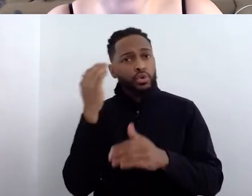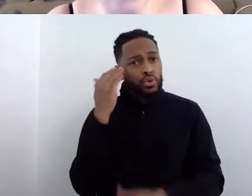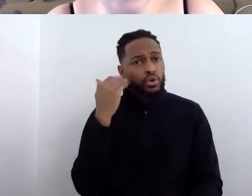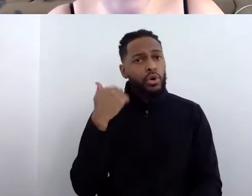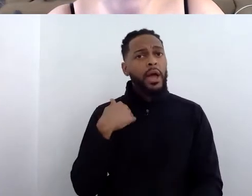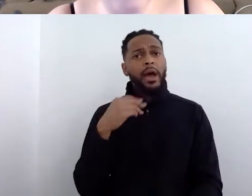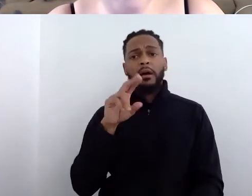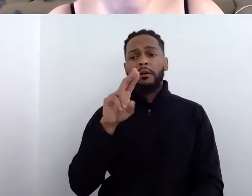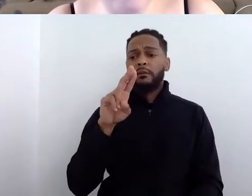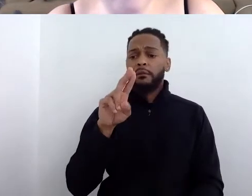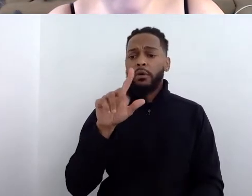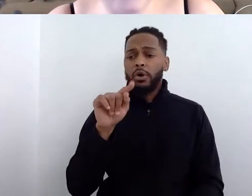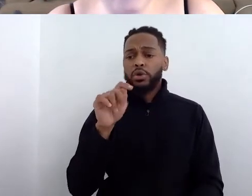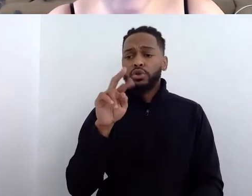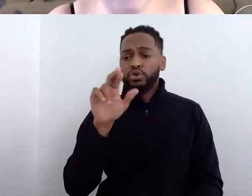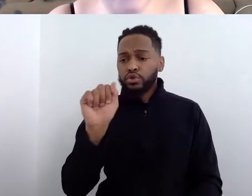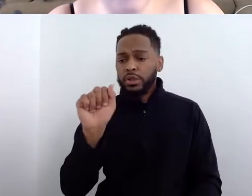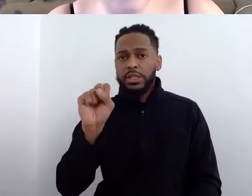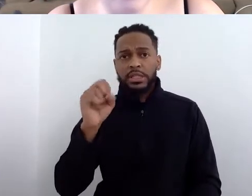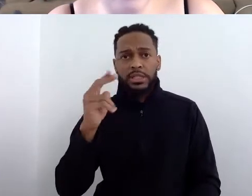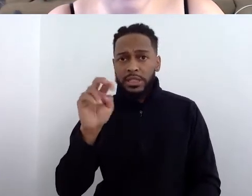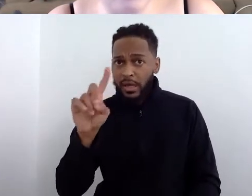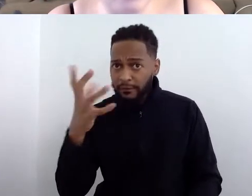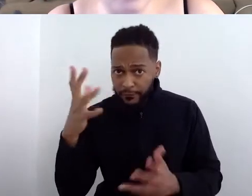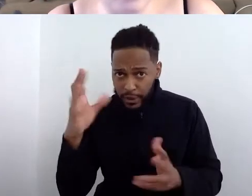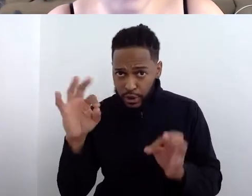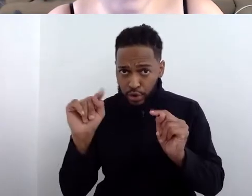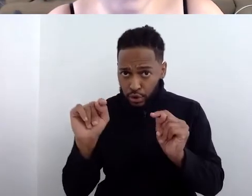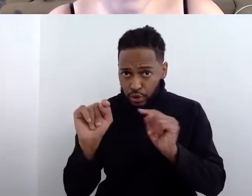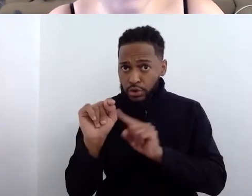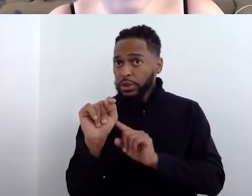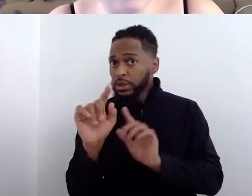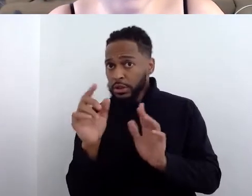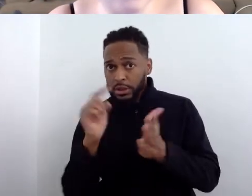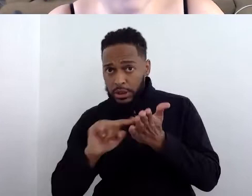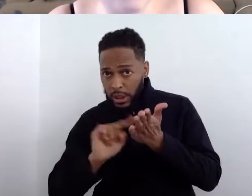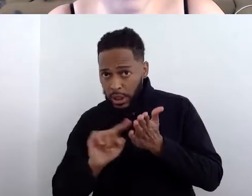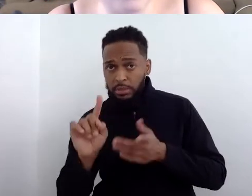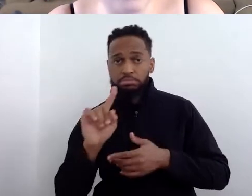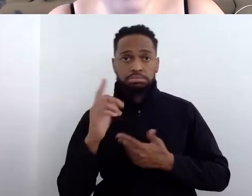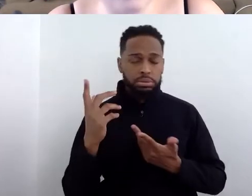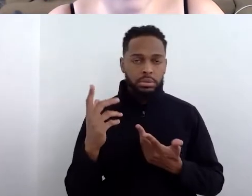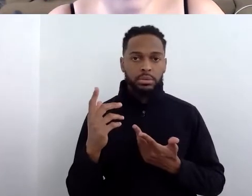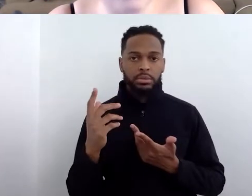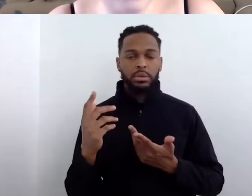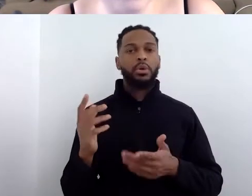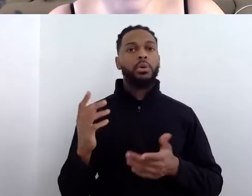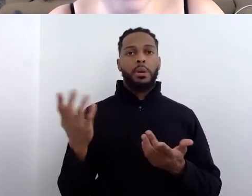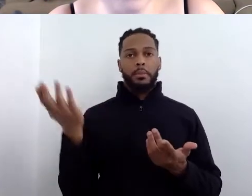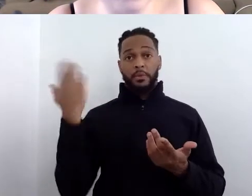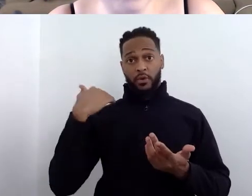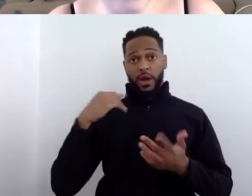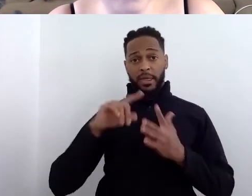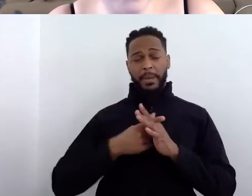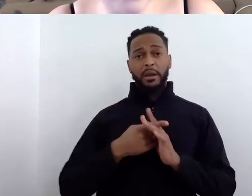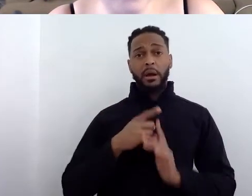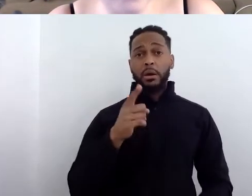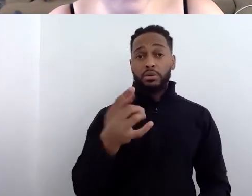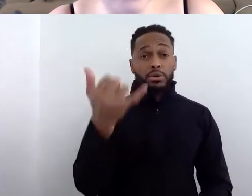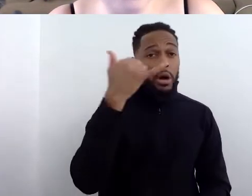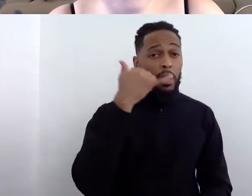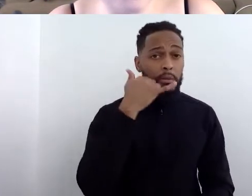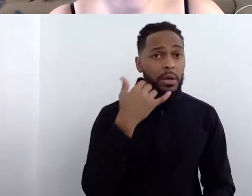maybe you've lost track of? At the beginning, I was like, all right, you're calling me, what's wrong? What's up? Everything's fine, I'll see you